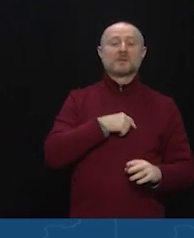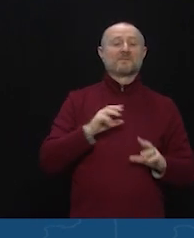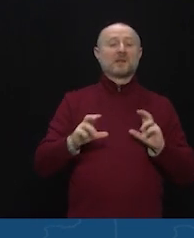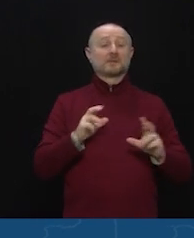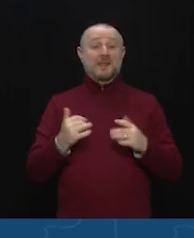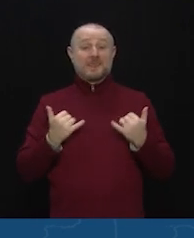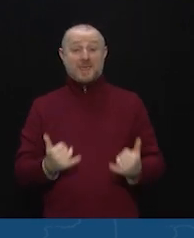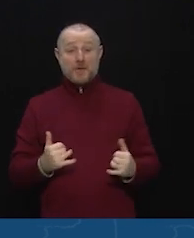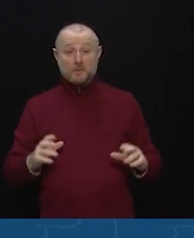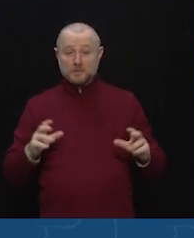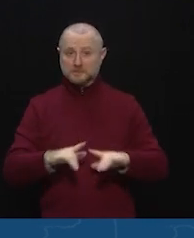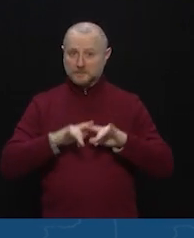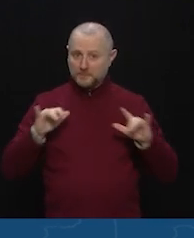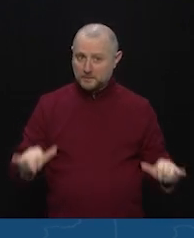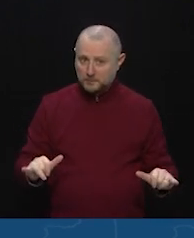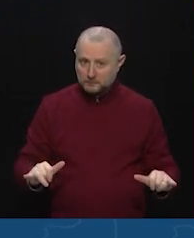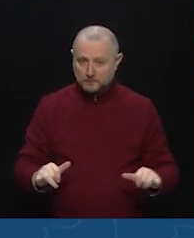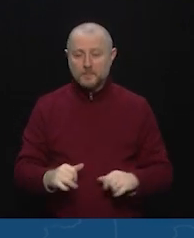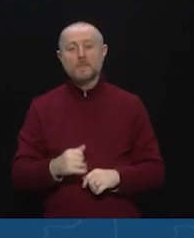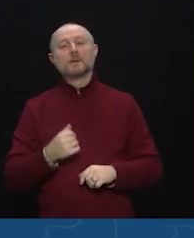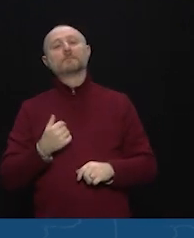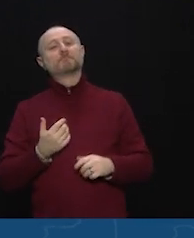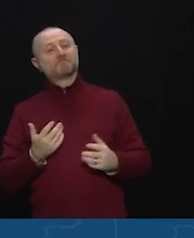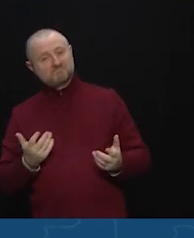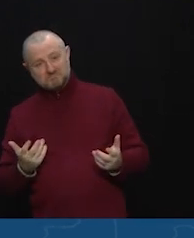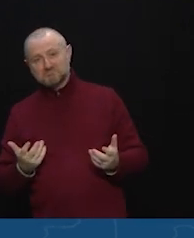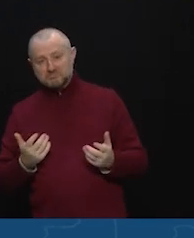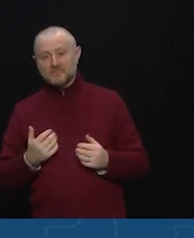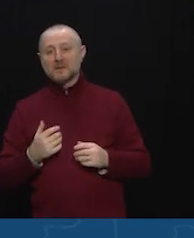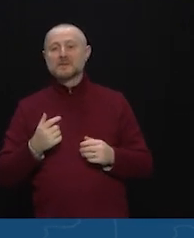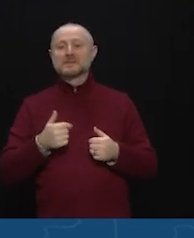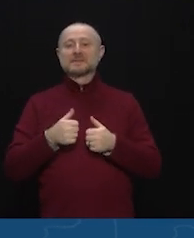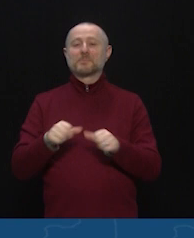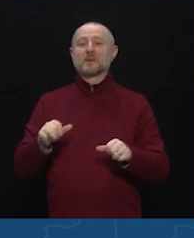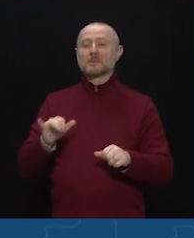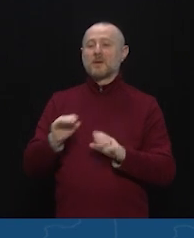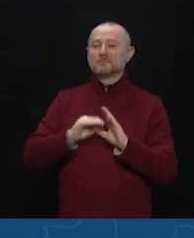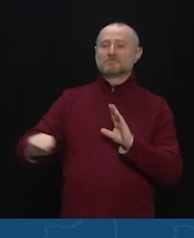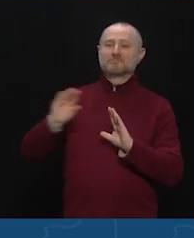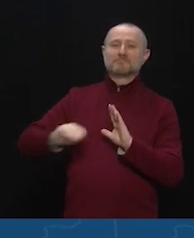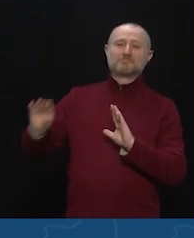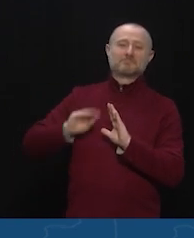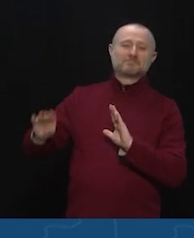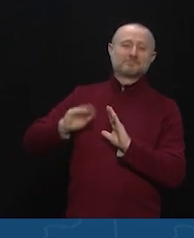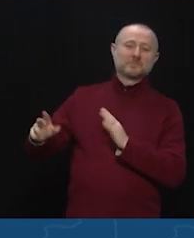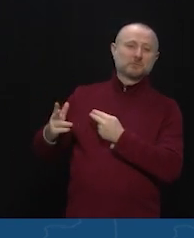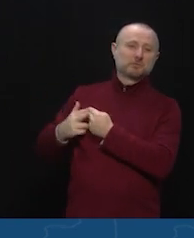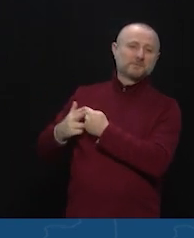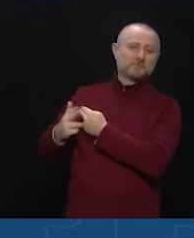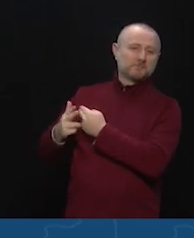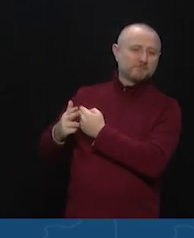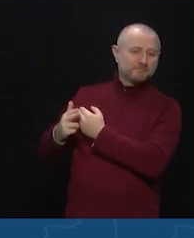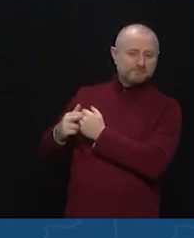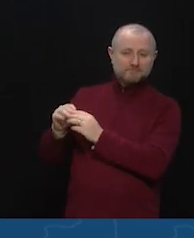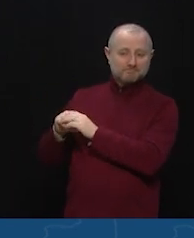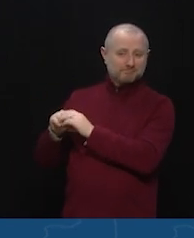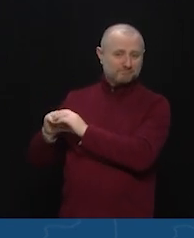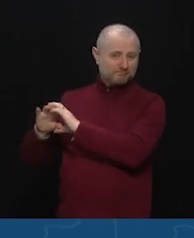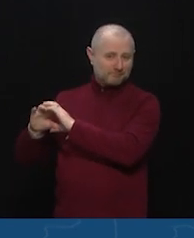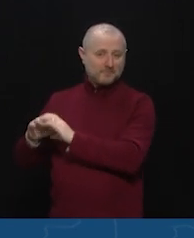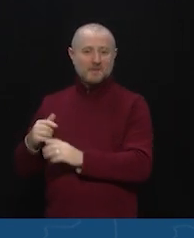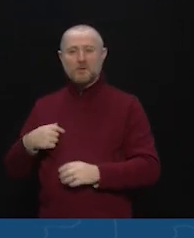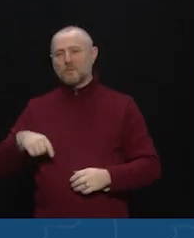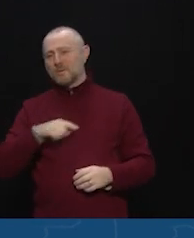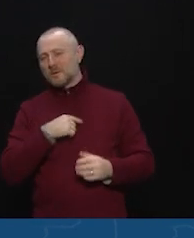while also making the deposits to the reserve funds. So then we talked about these, but we have the homeowner tax